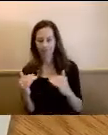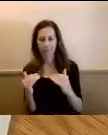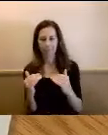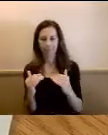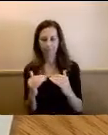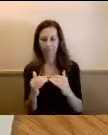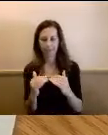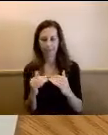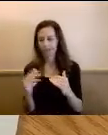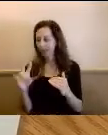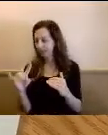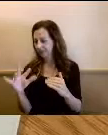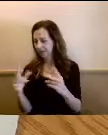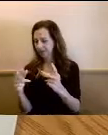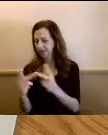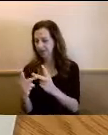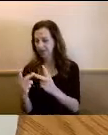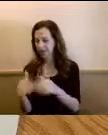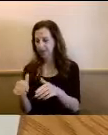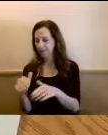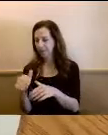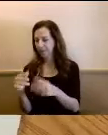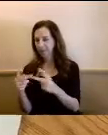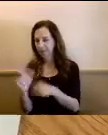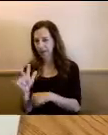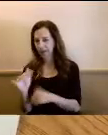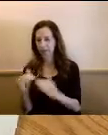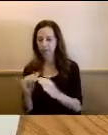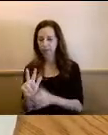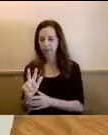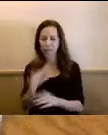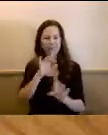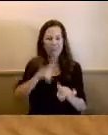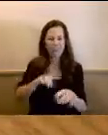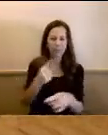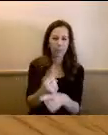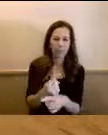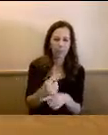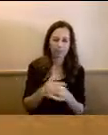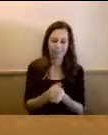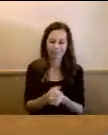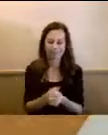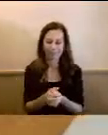by 25 is 3 equals 3. Our answer is correct.